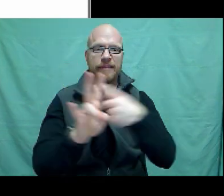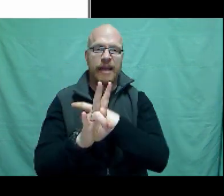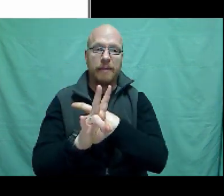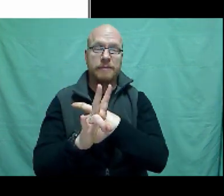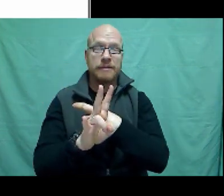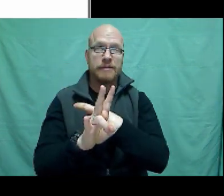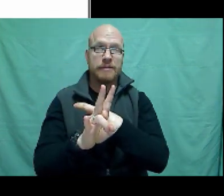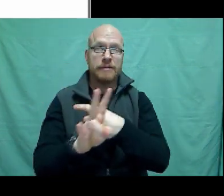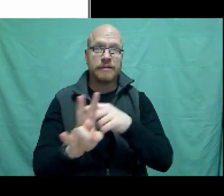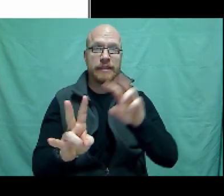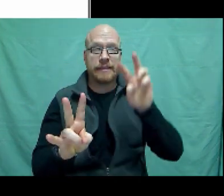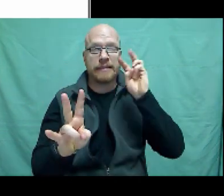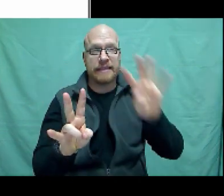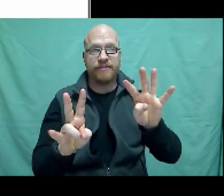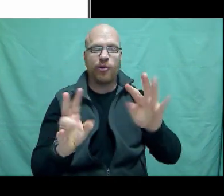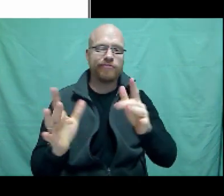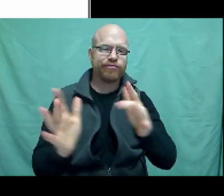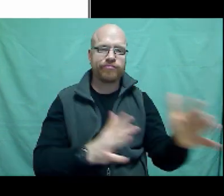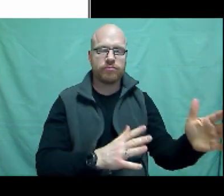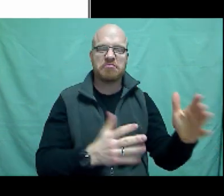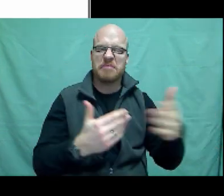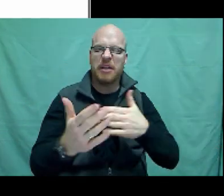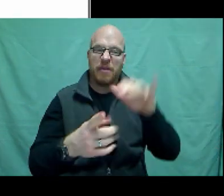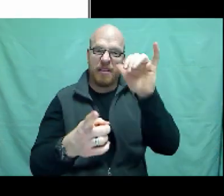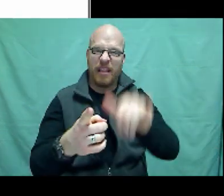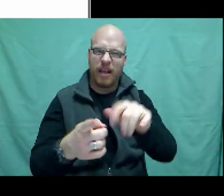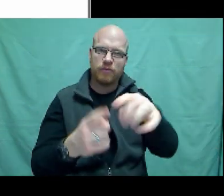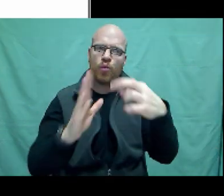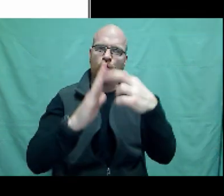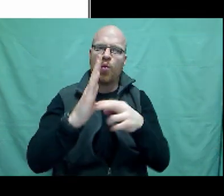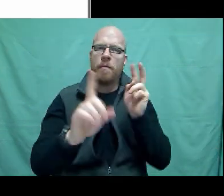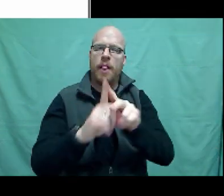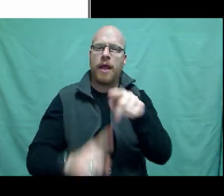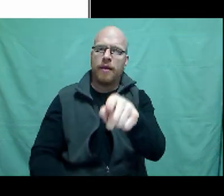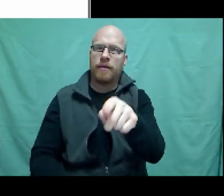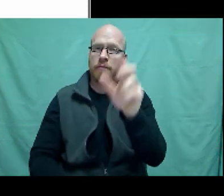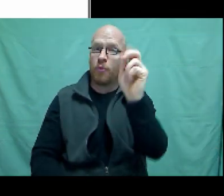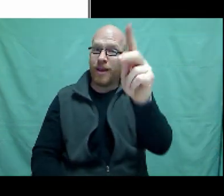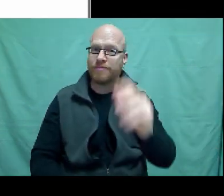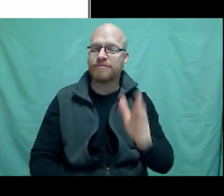3 and then cube the 4. It would be 27 times 64, and you can figure that out.